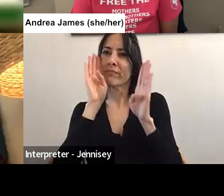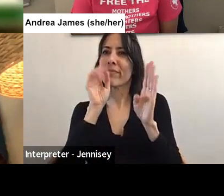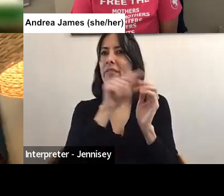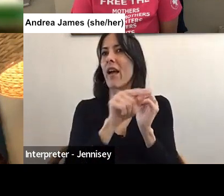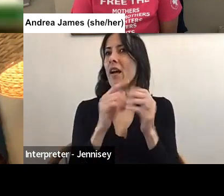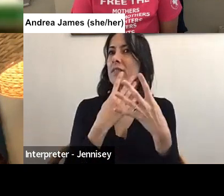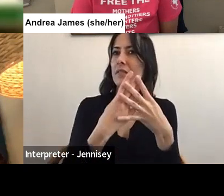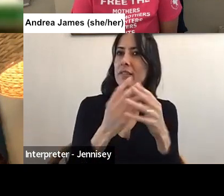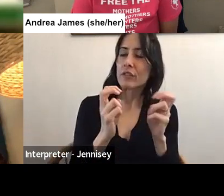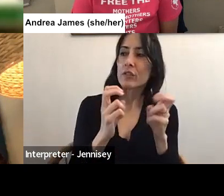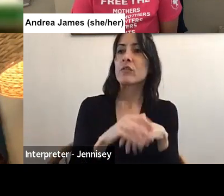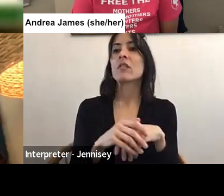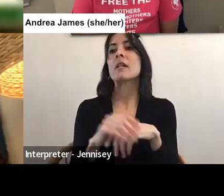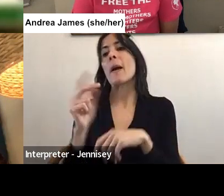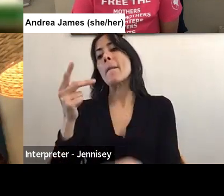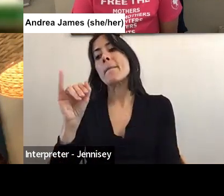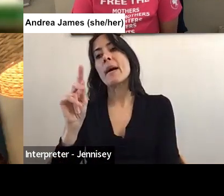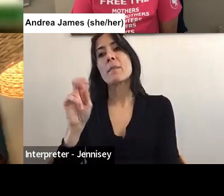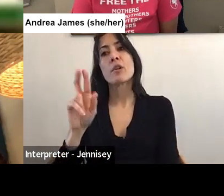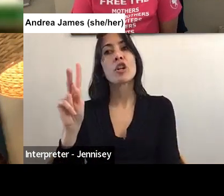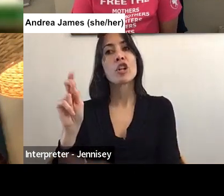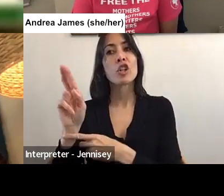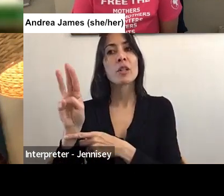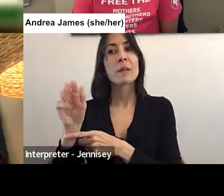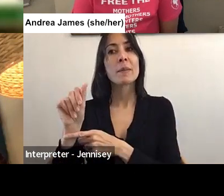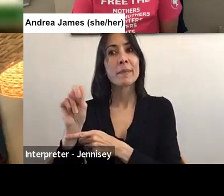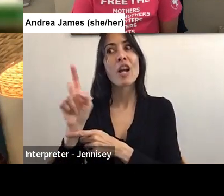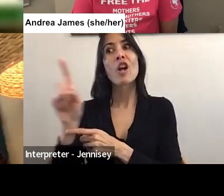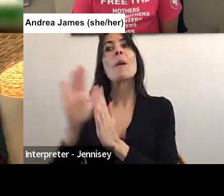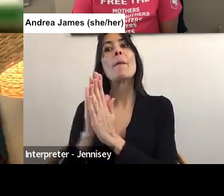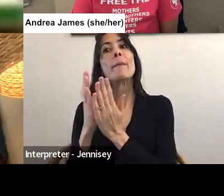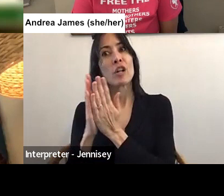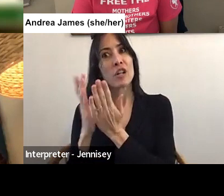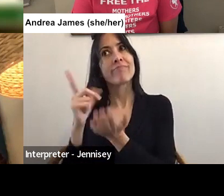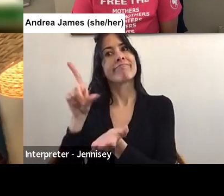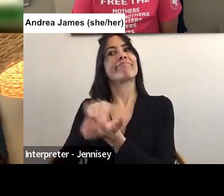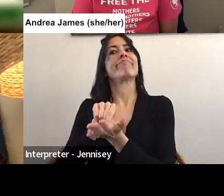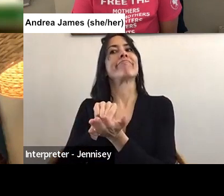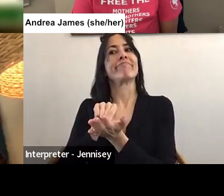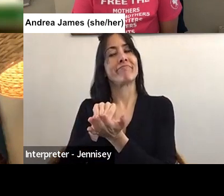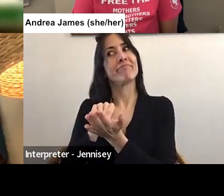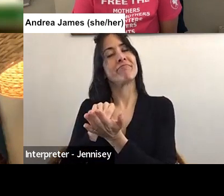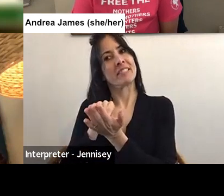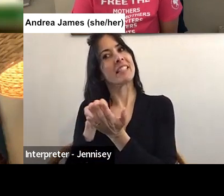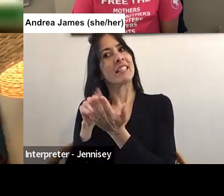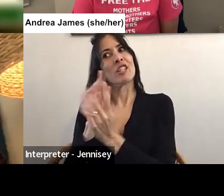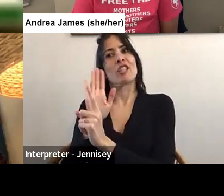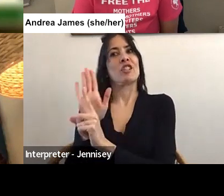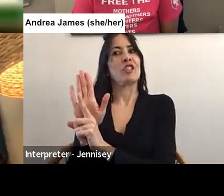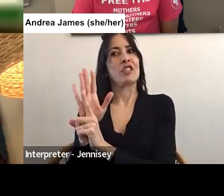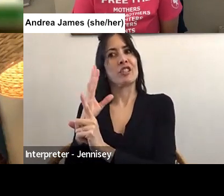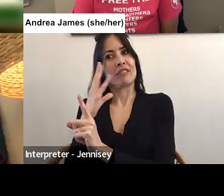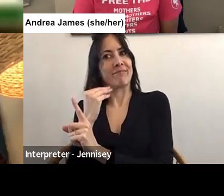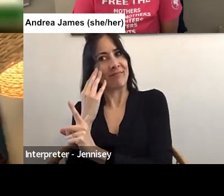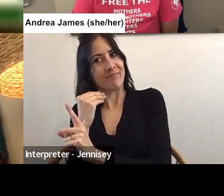our comrade Piper Kerman's book that was a very a particular book about her